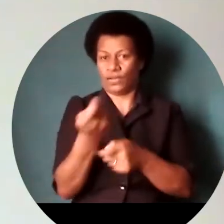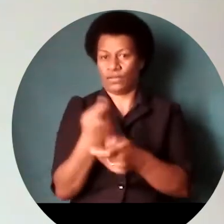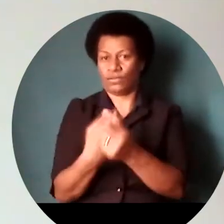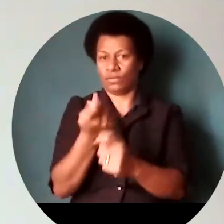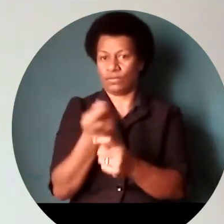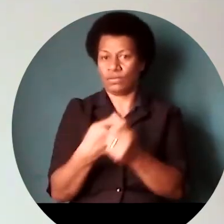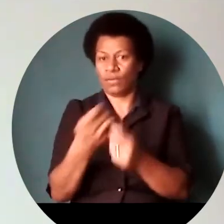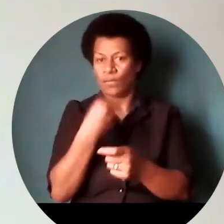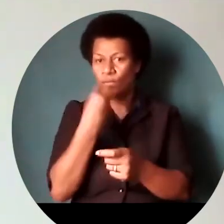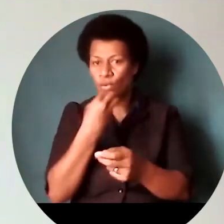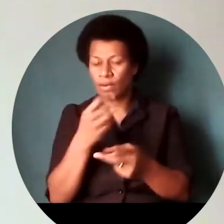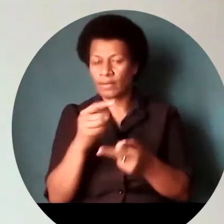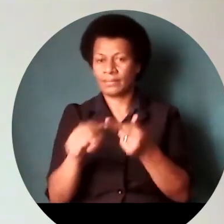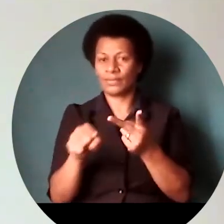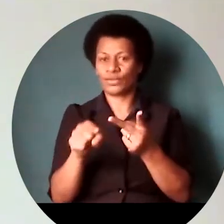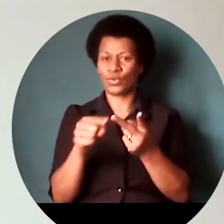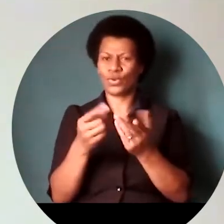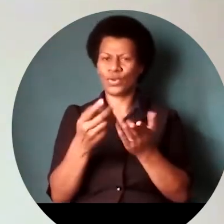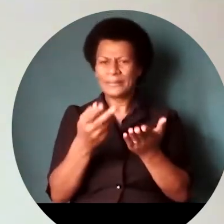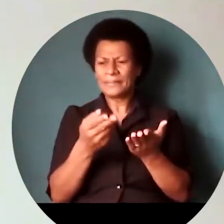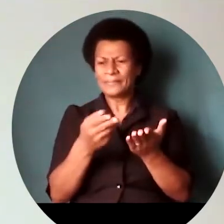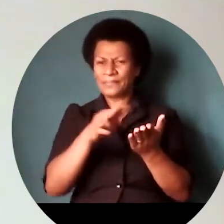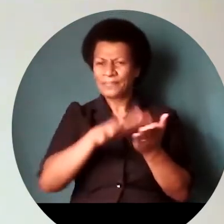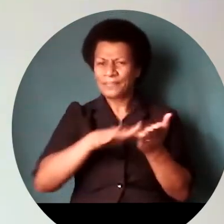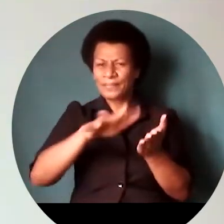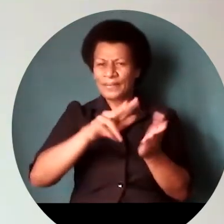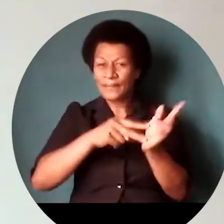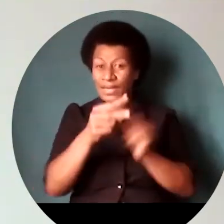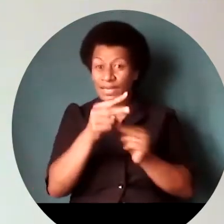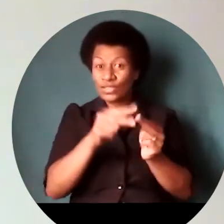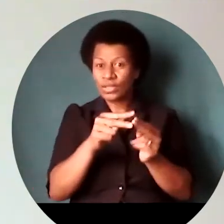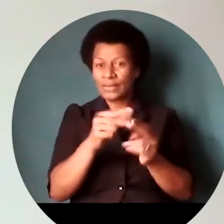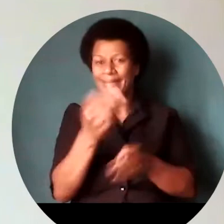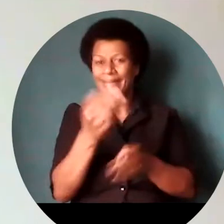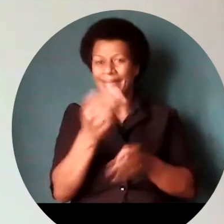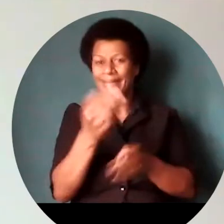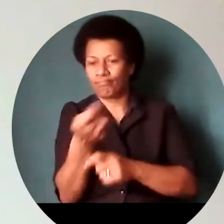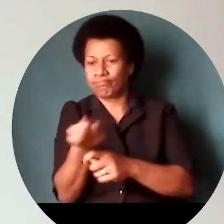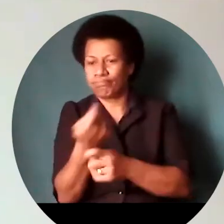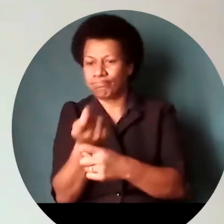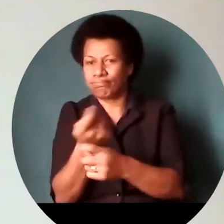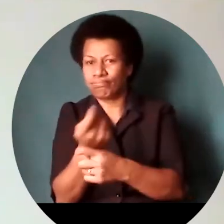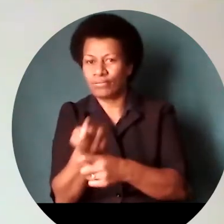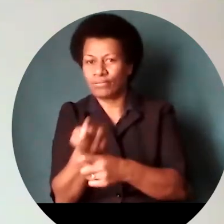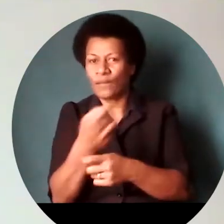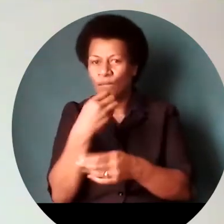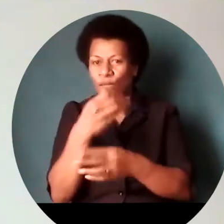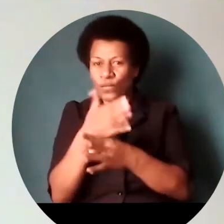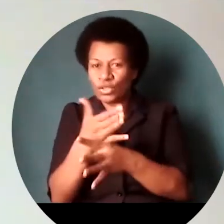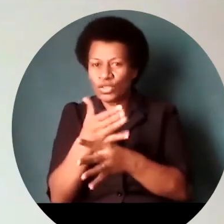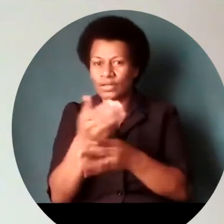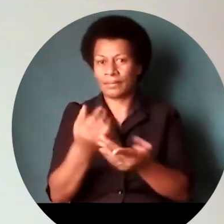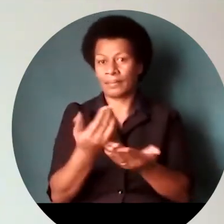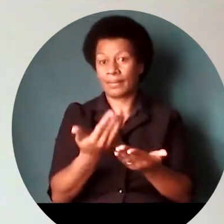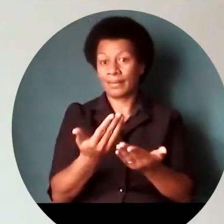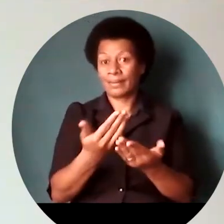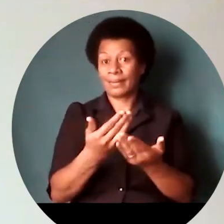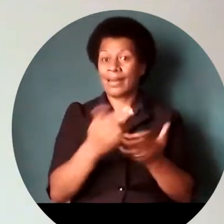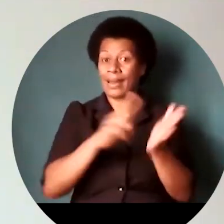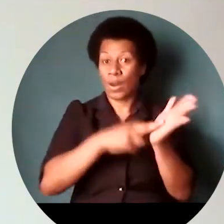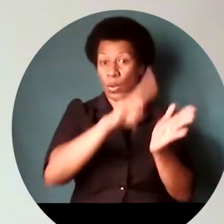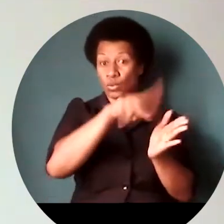at times trips to the sea are taken to gather shellfish and seaweed. This